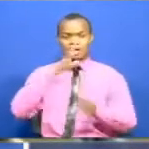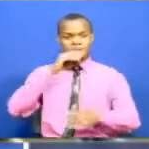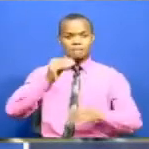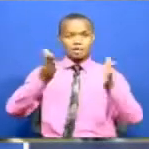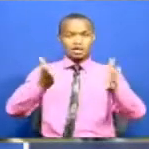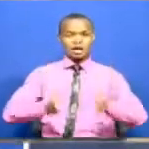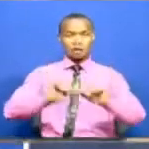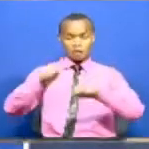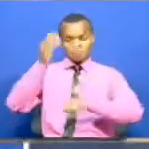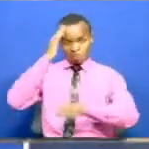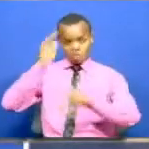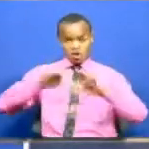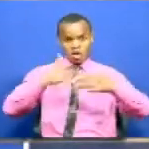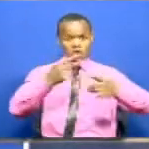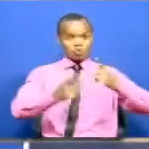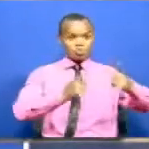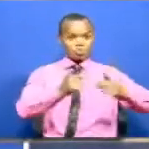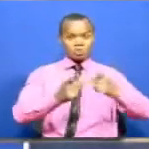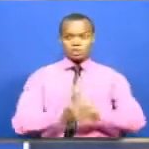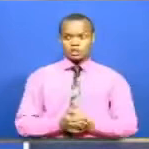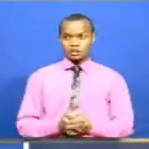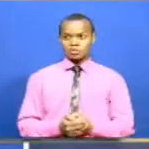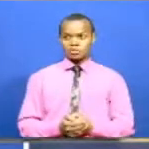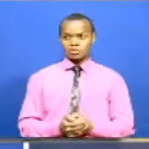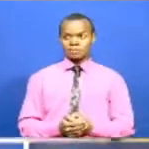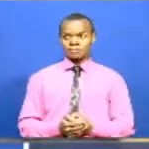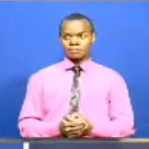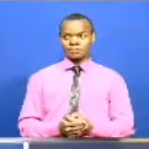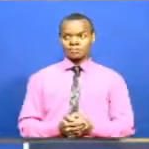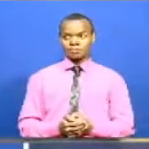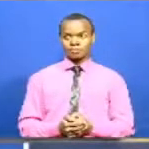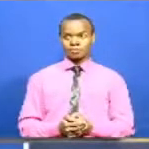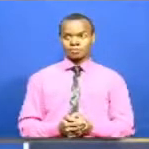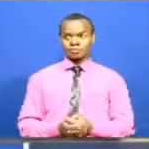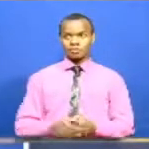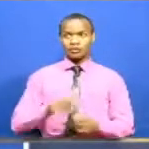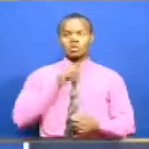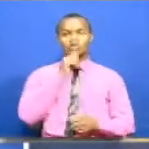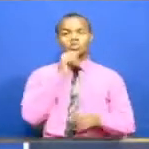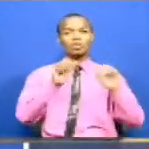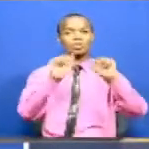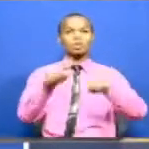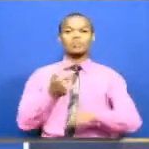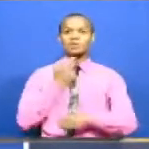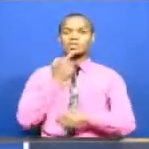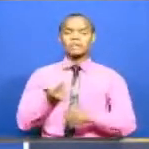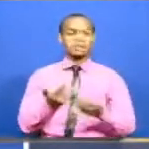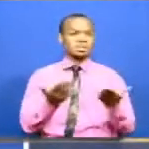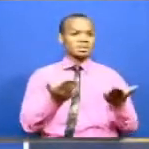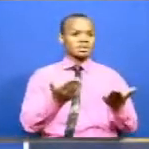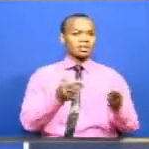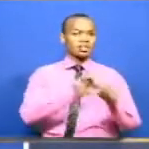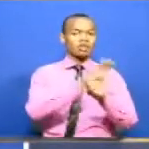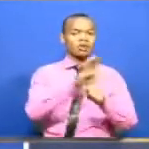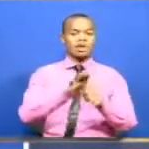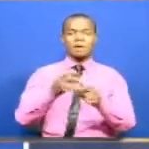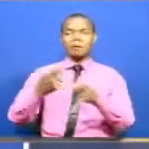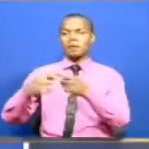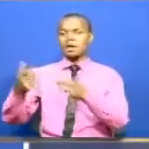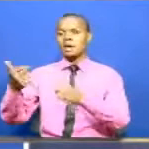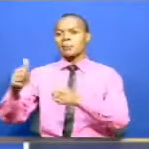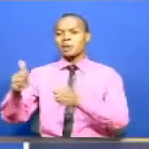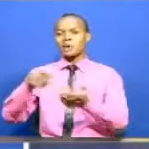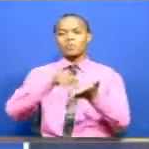process all these amendments. That's not a small number. Huwezi tuambia watu ati watu waende wapambane na corona na wajalipa rent.